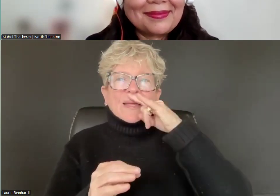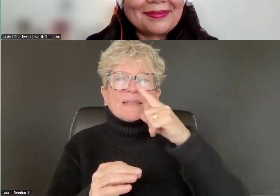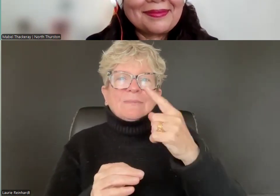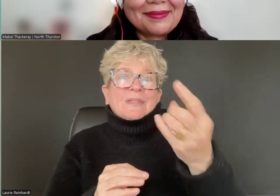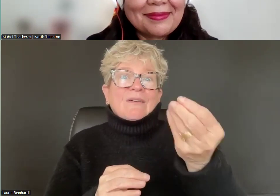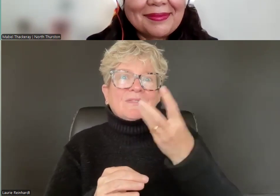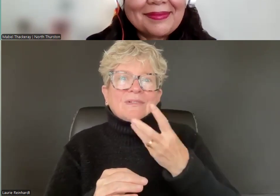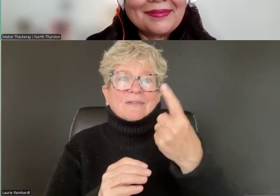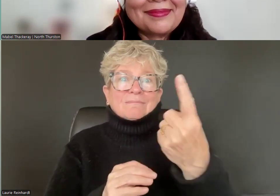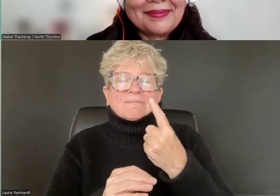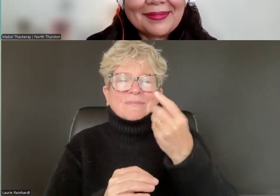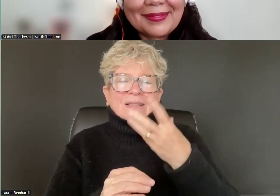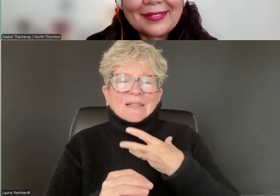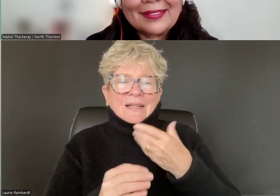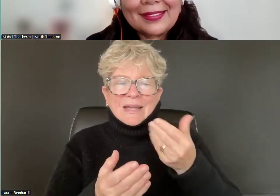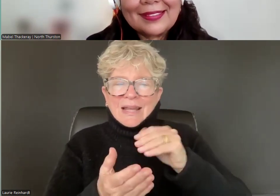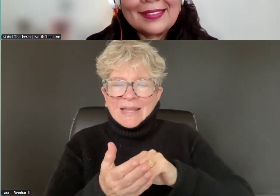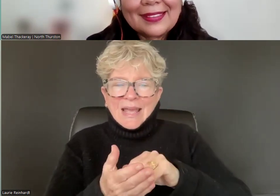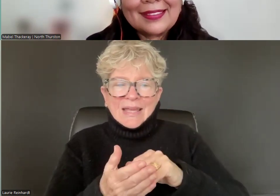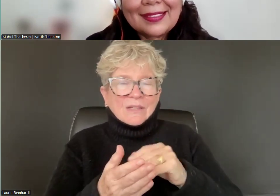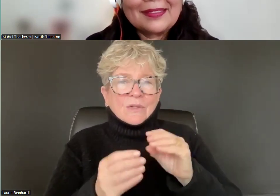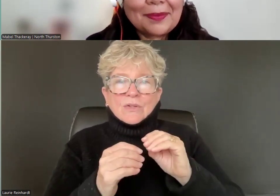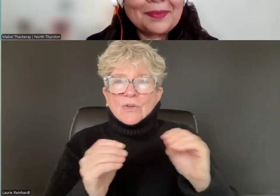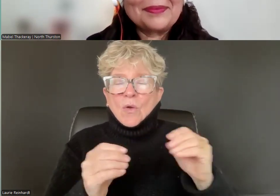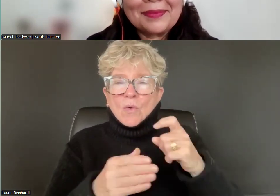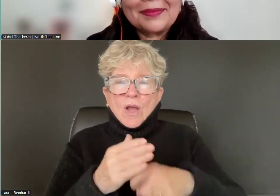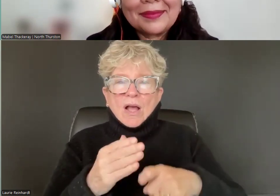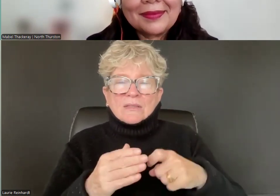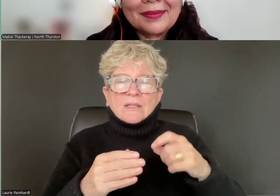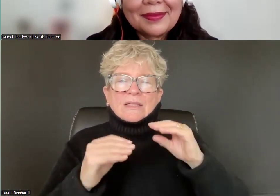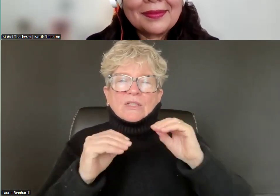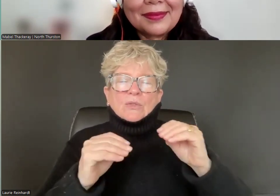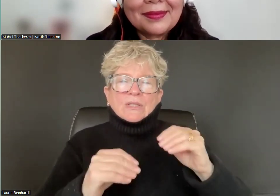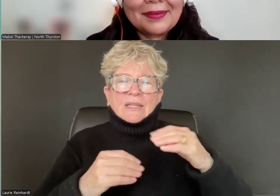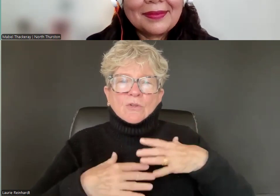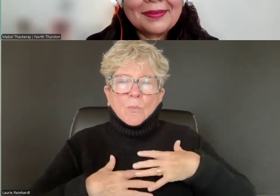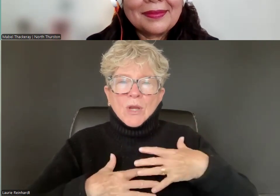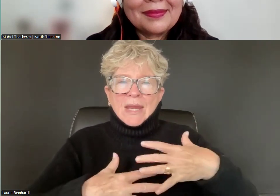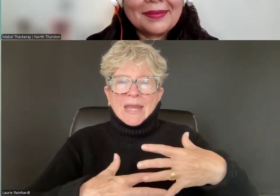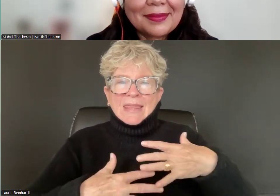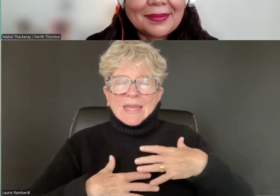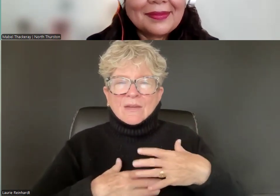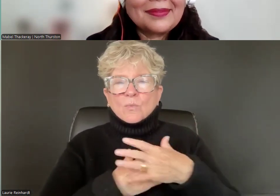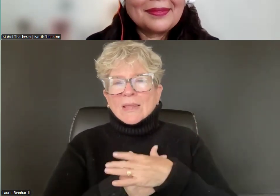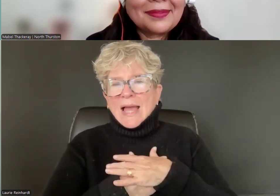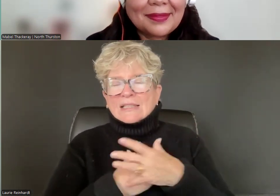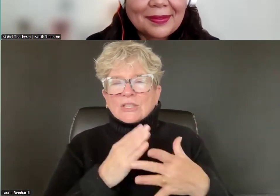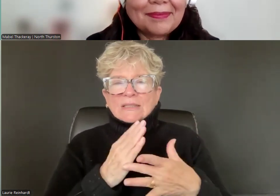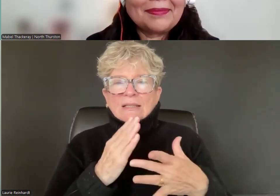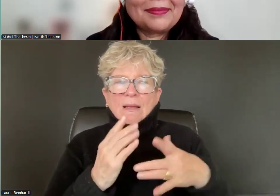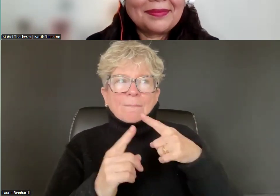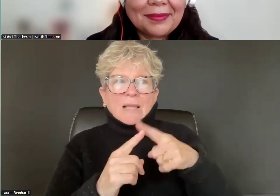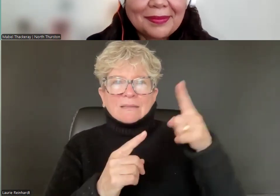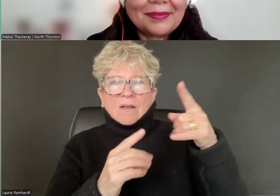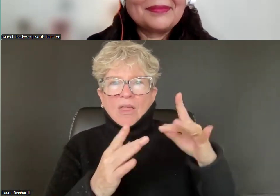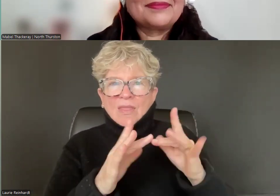and again, no cost, you can teach breathing techniques, relaxation techniques, and these days there's so many things online that